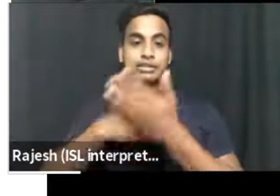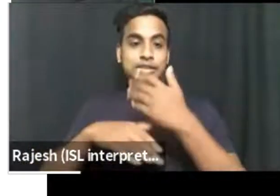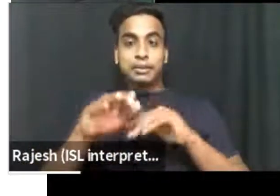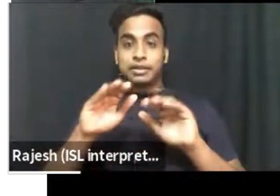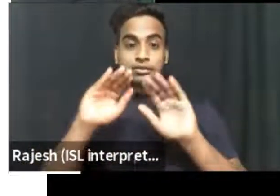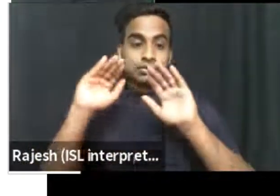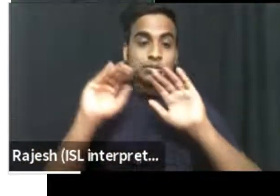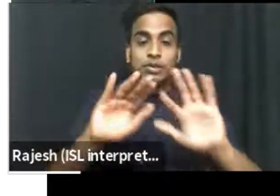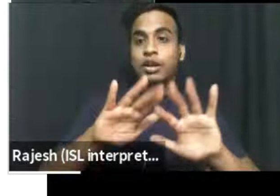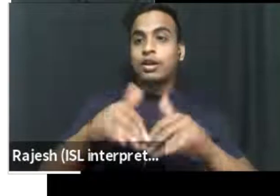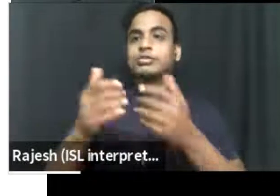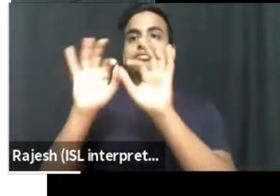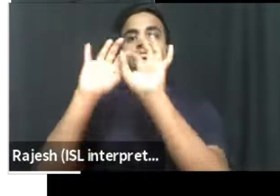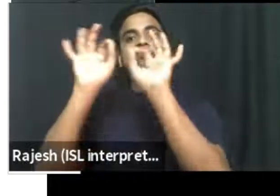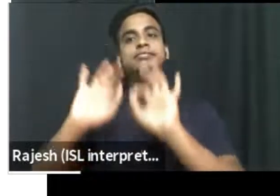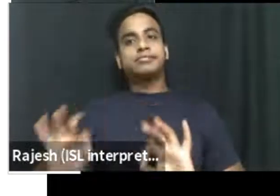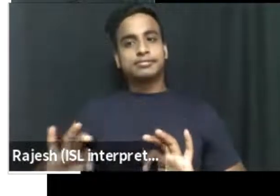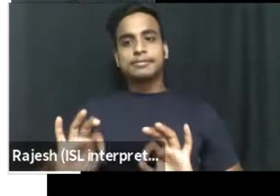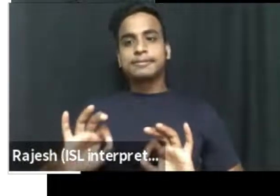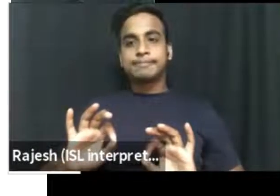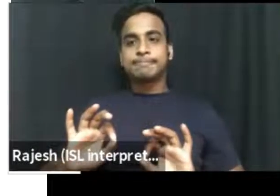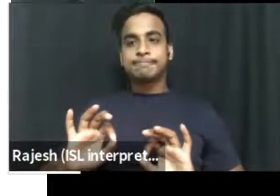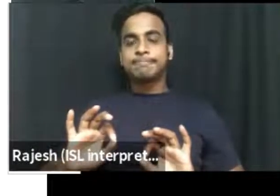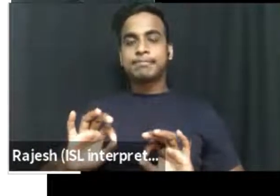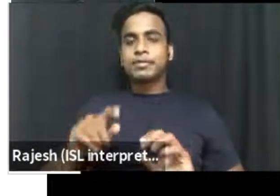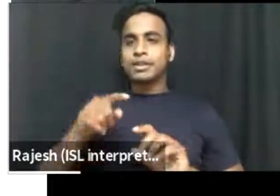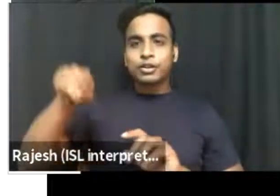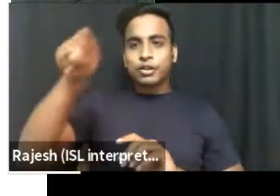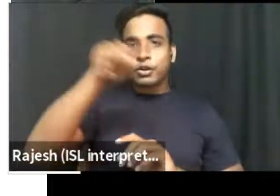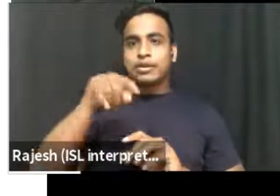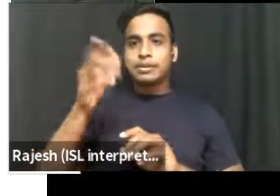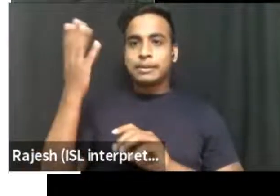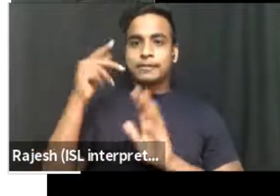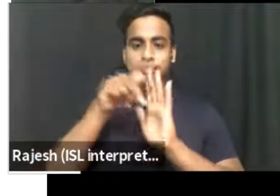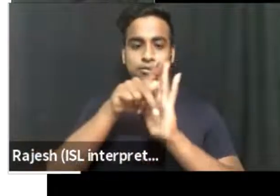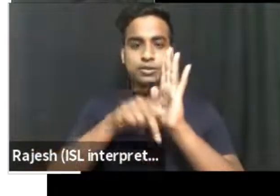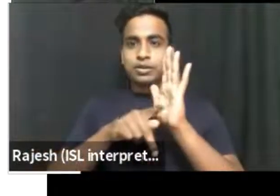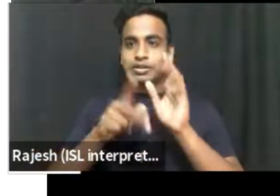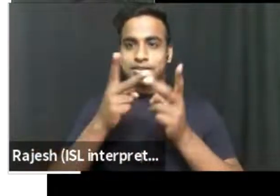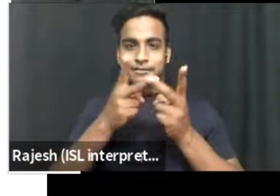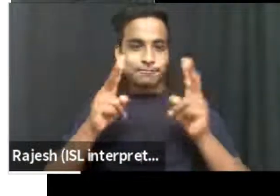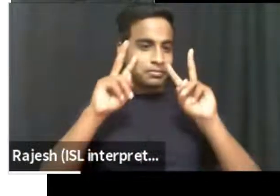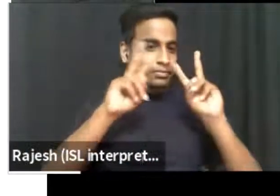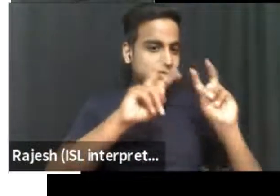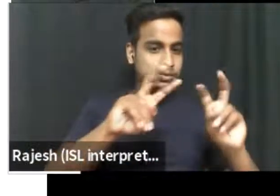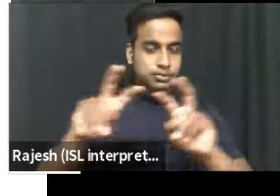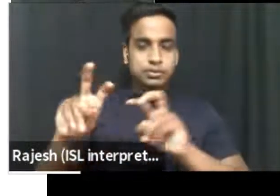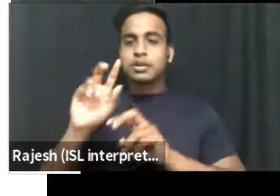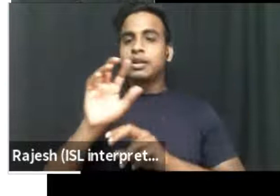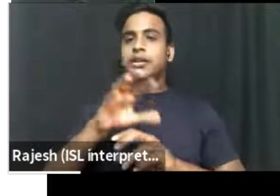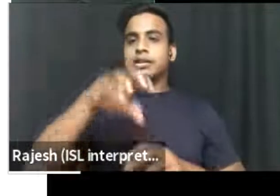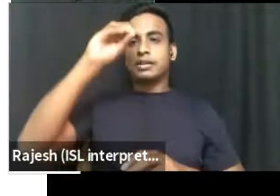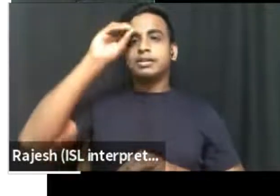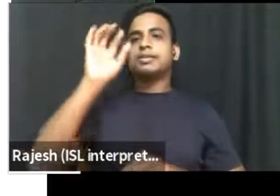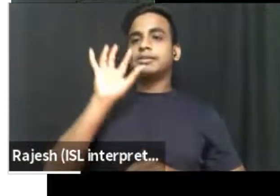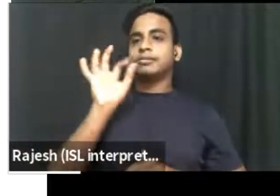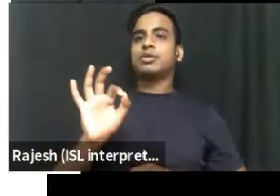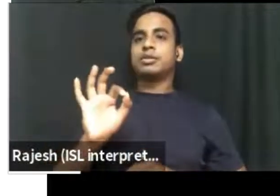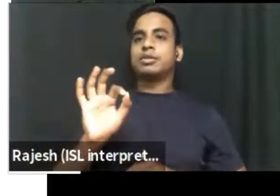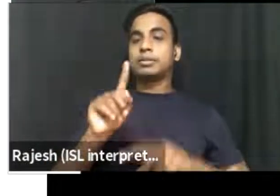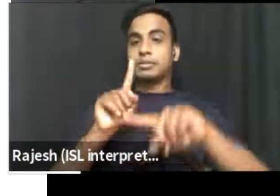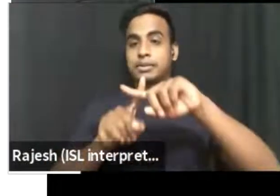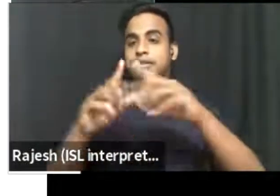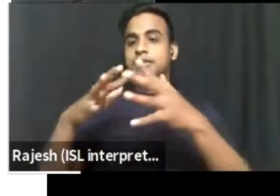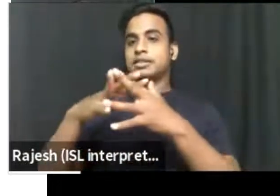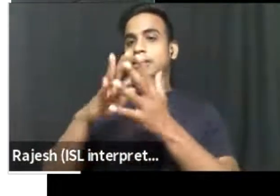very important that we understand sustainable development goals and integrate the WHO framework